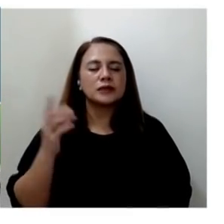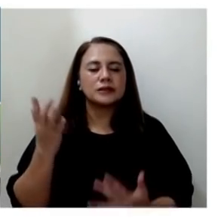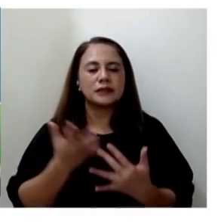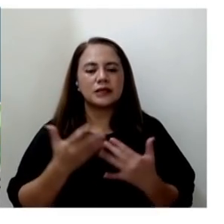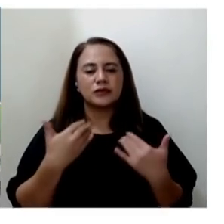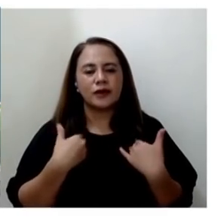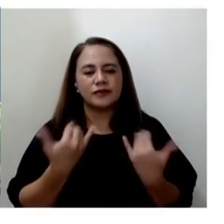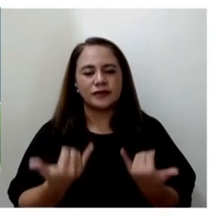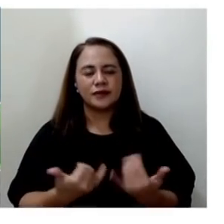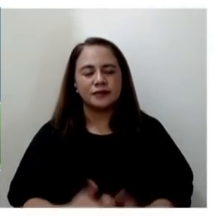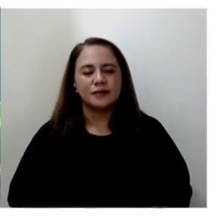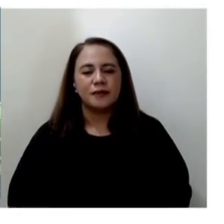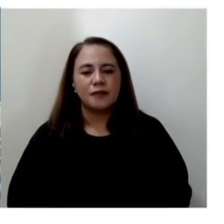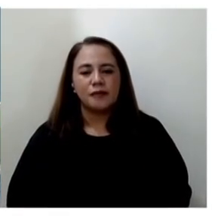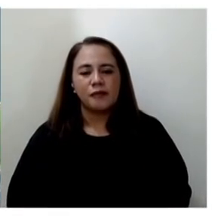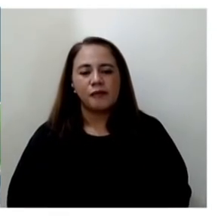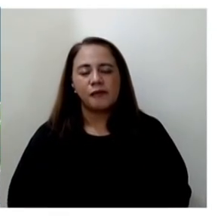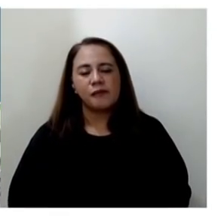ngayon?